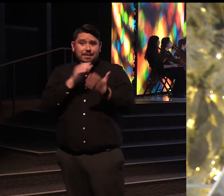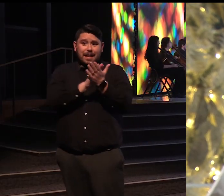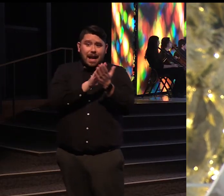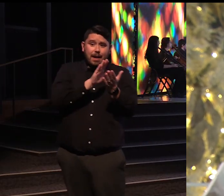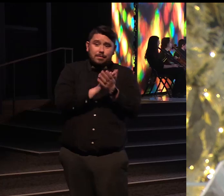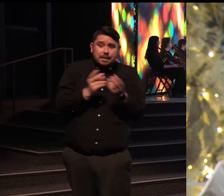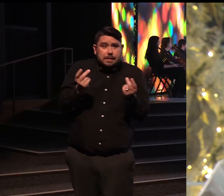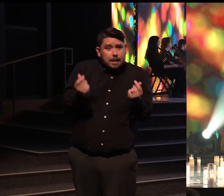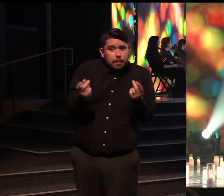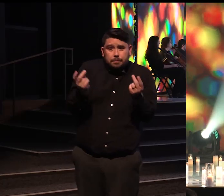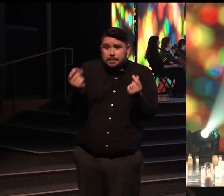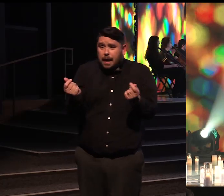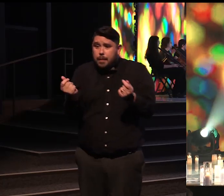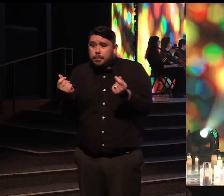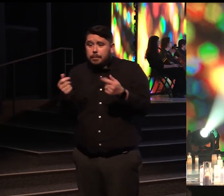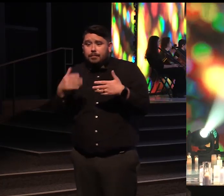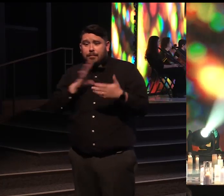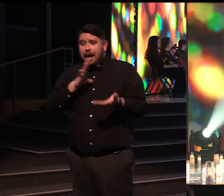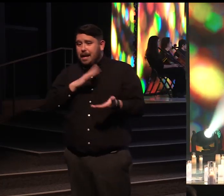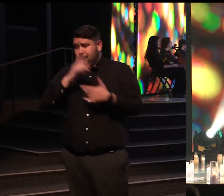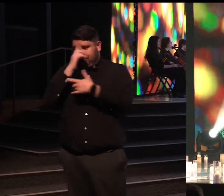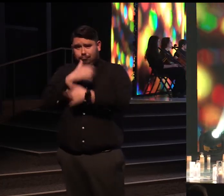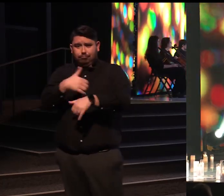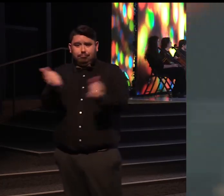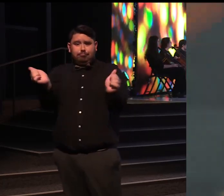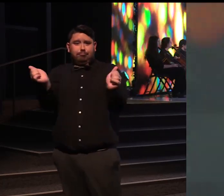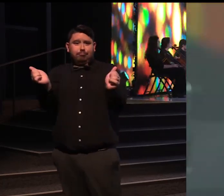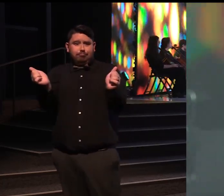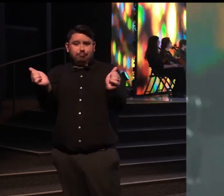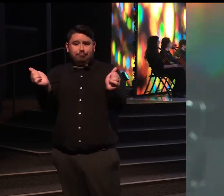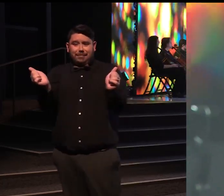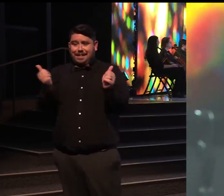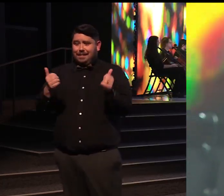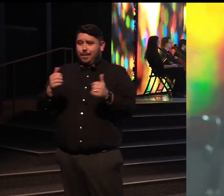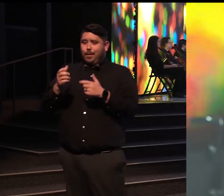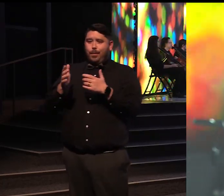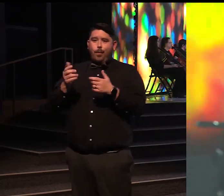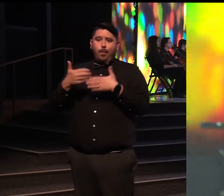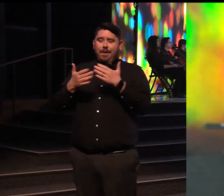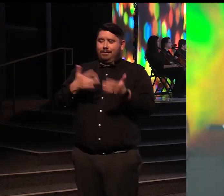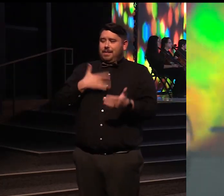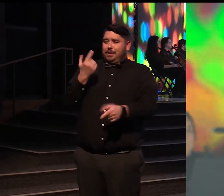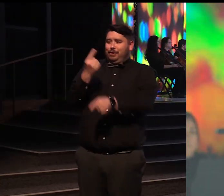your fingers or whatever feels right. All right.